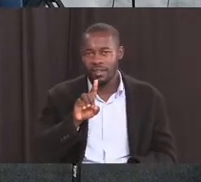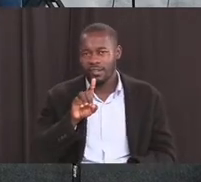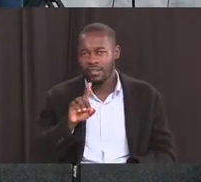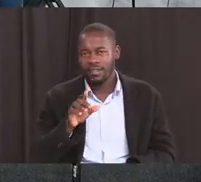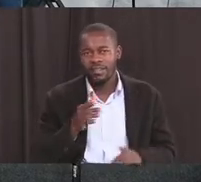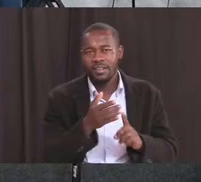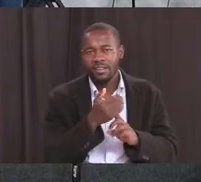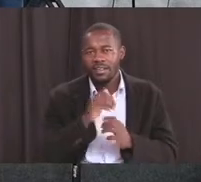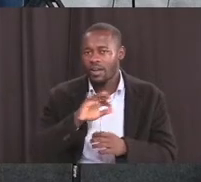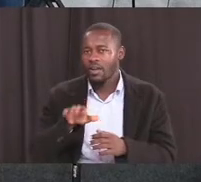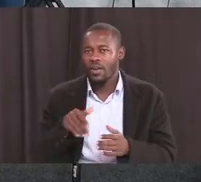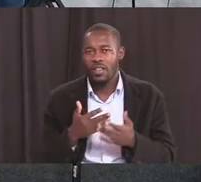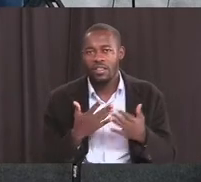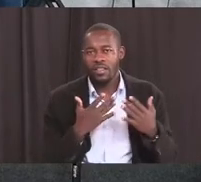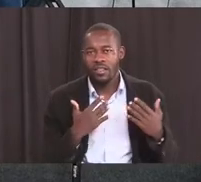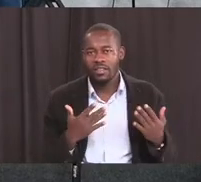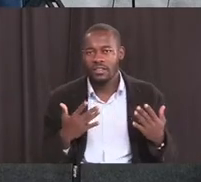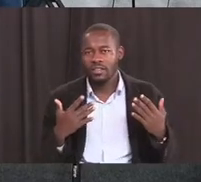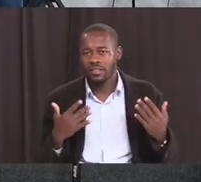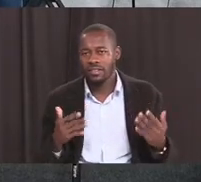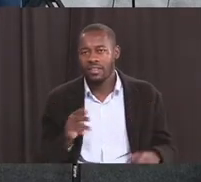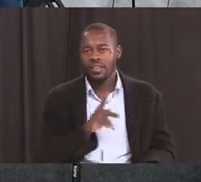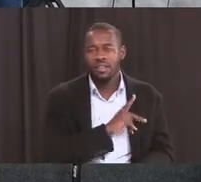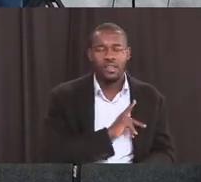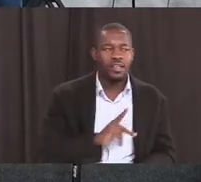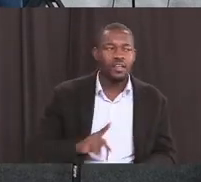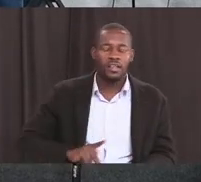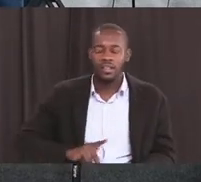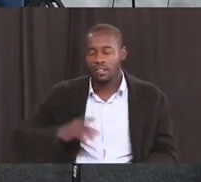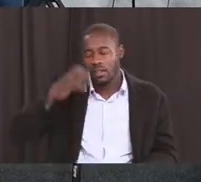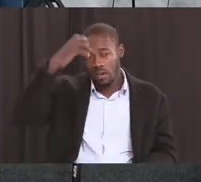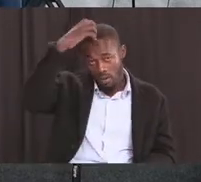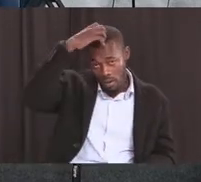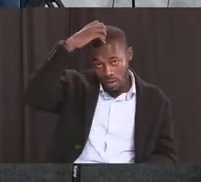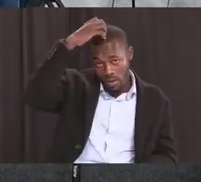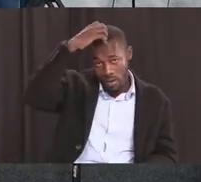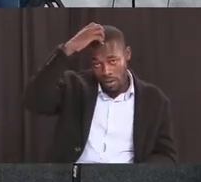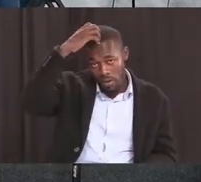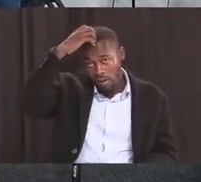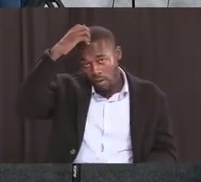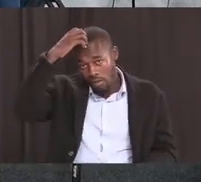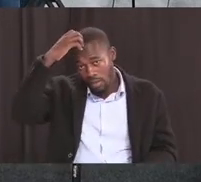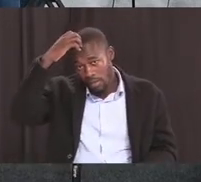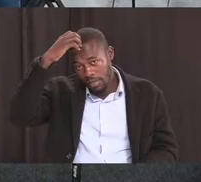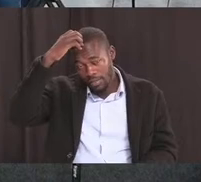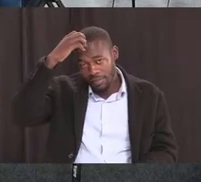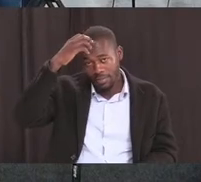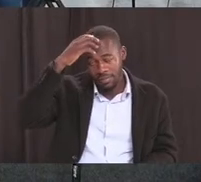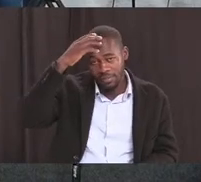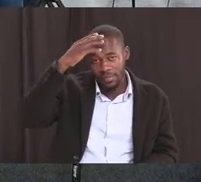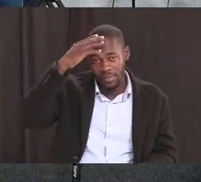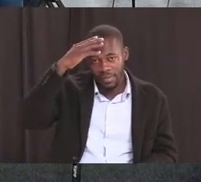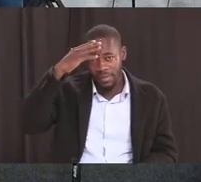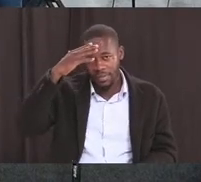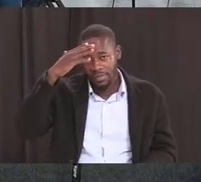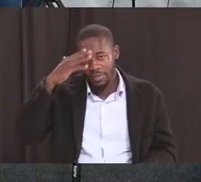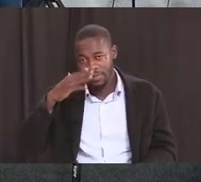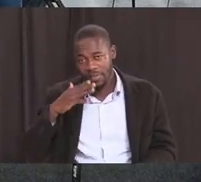Everything I have for your kingdom's cause. As I walk from here into